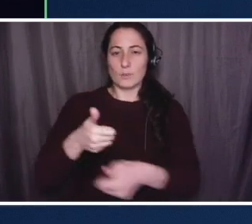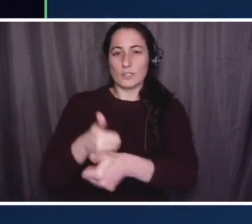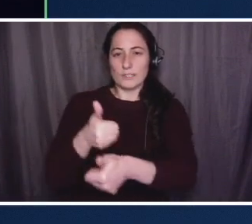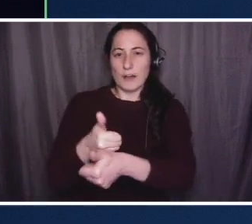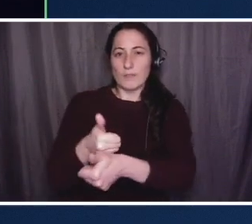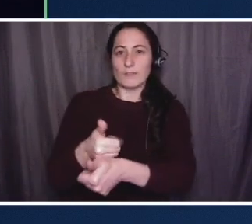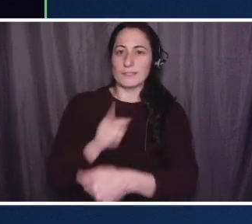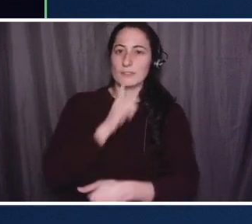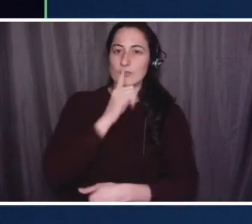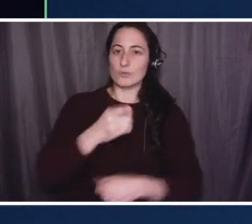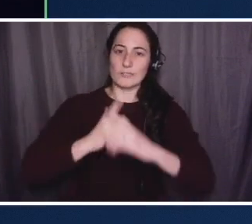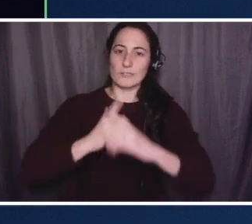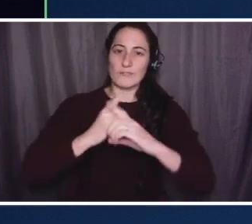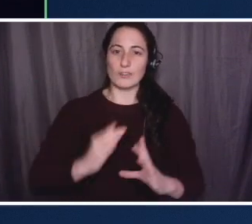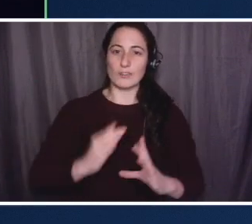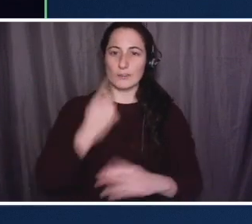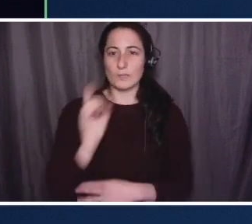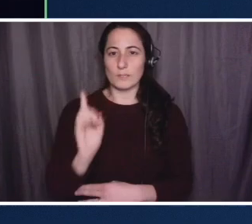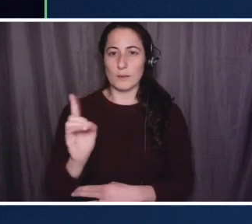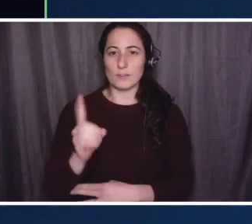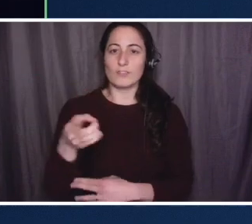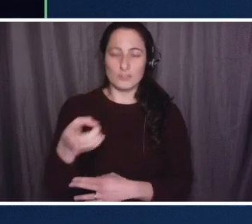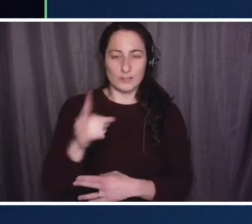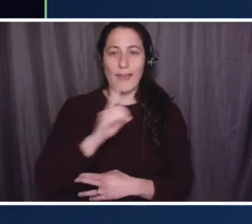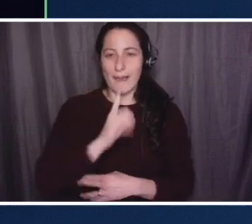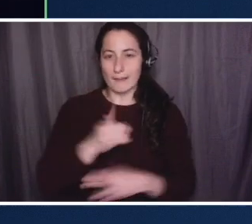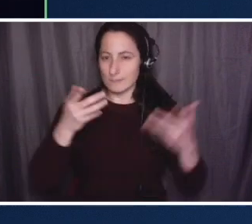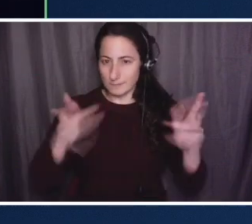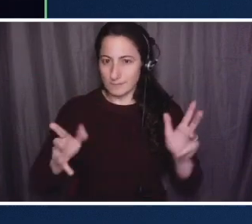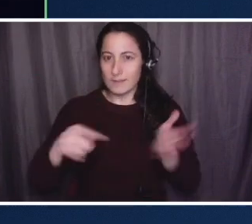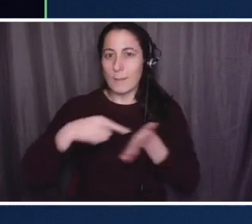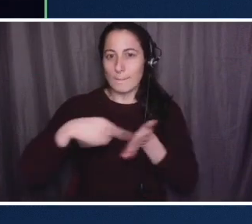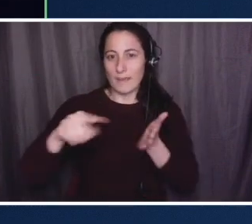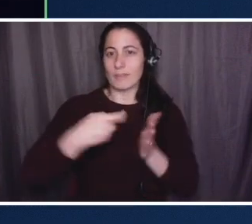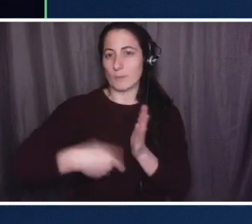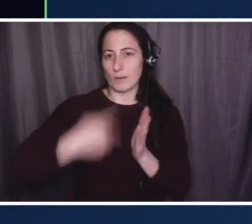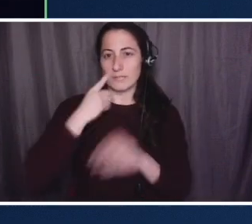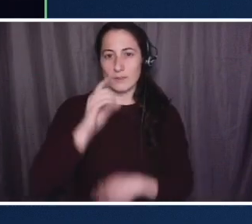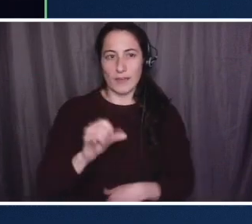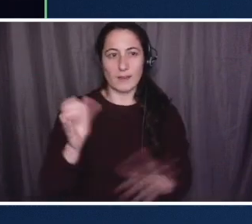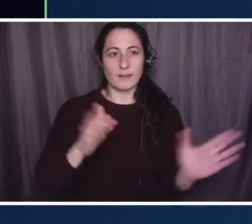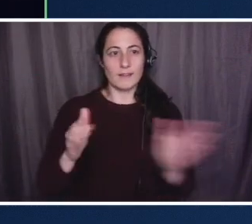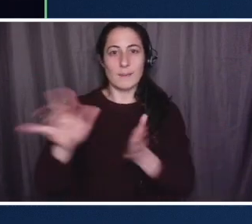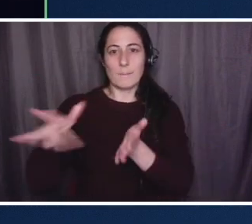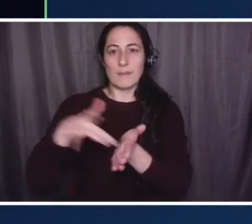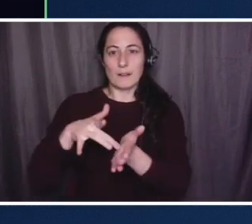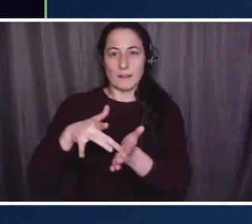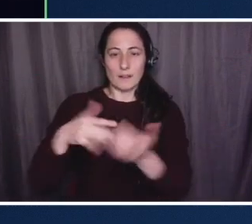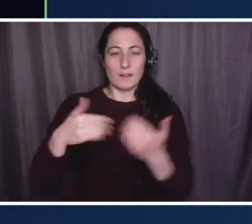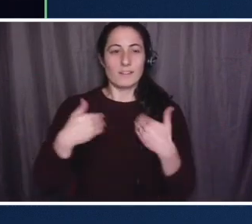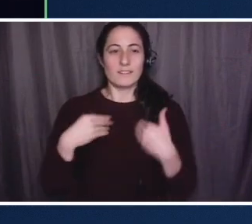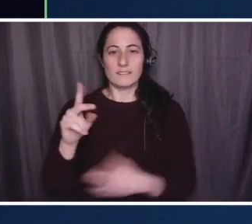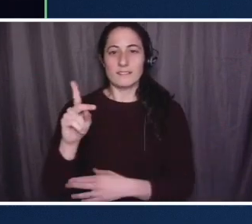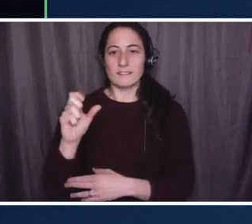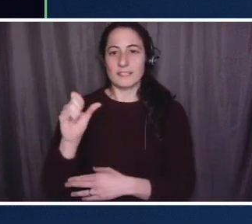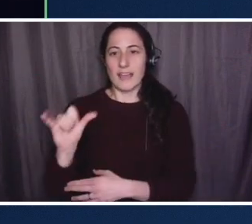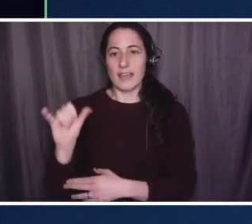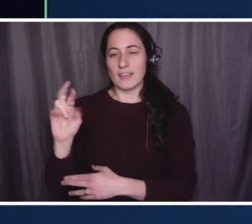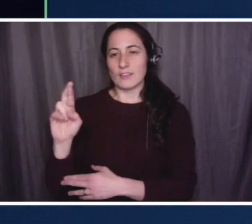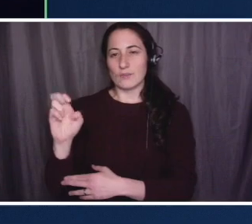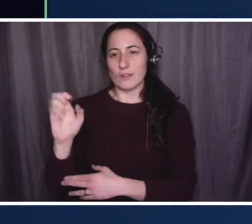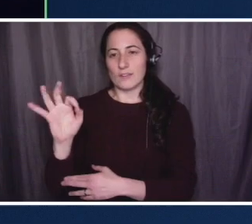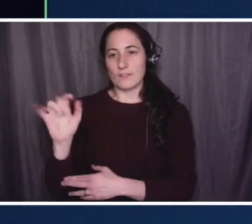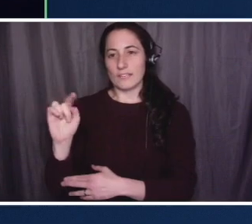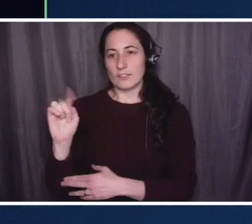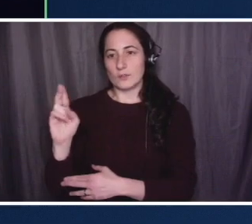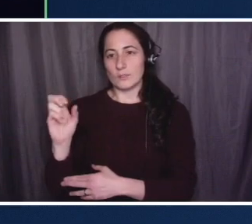of democracy and has paid the price. And then in the middle, we have Kay Rafitusun, who is a renowned